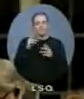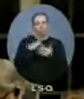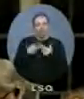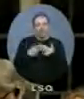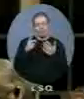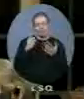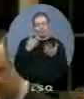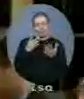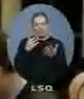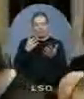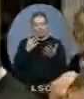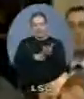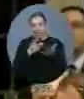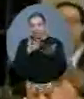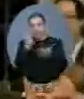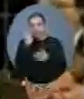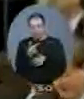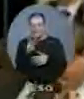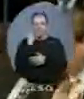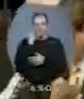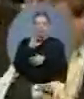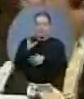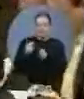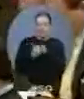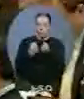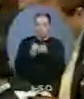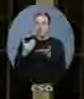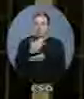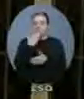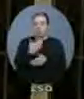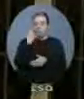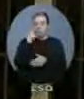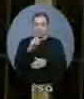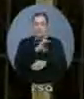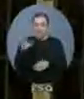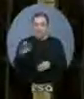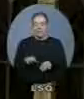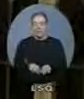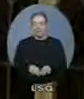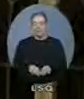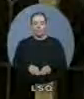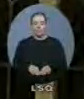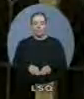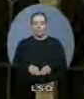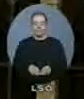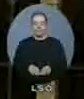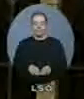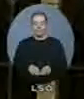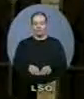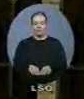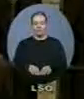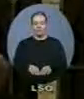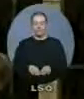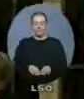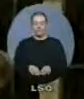doing. It's good for Canada. Here, here. The Honourable Member for Timmins-James Bay. Well, Mr. Speaker, if that was true, he'd give him the $60